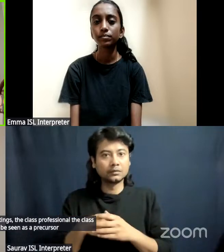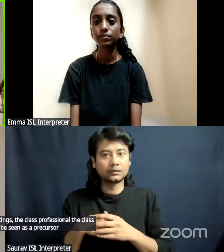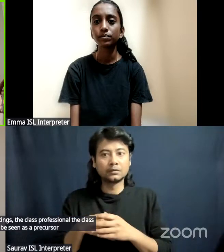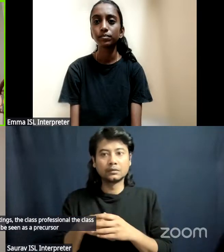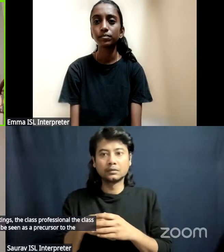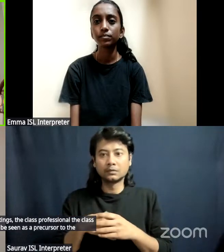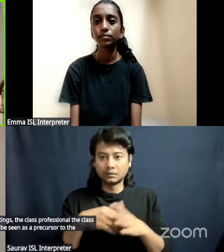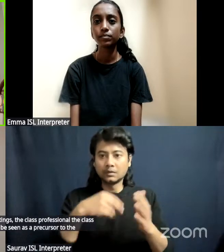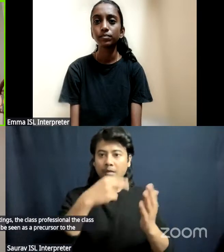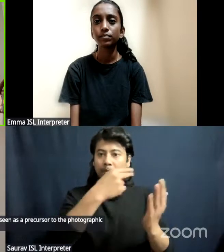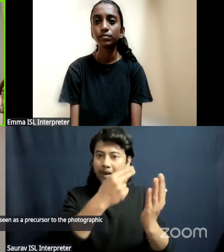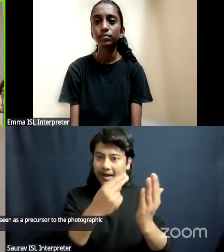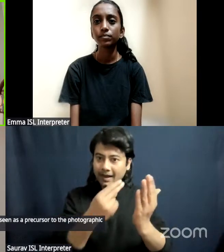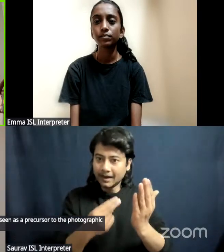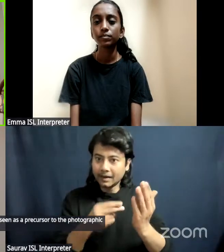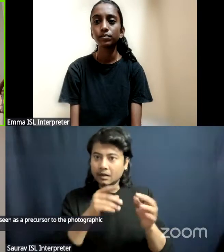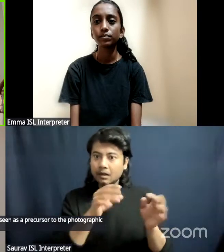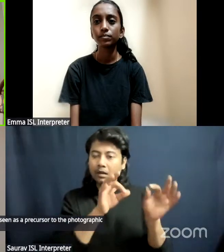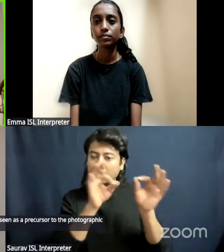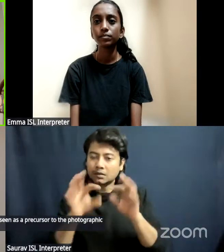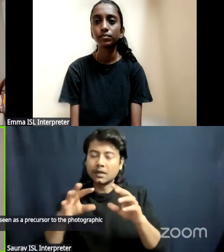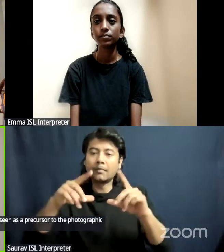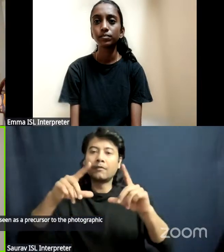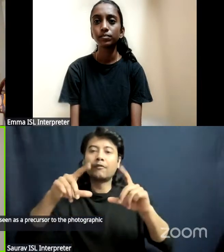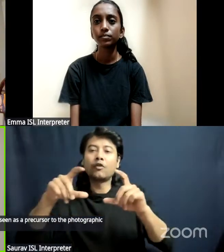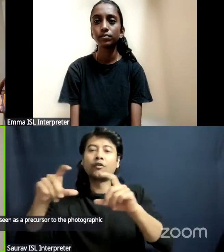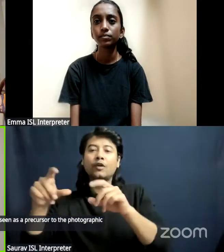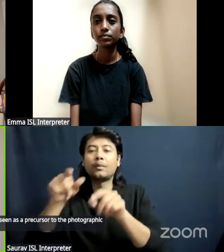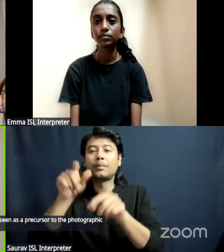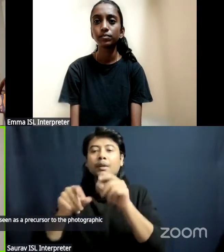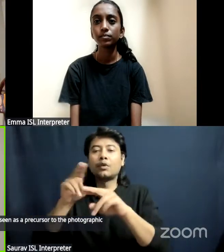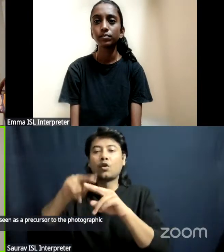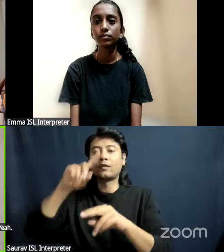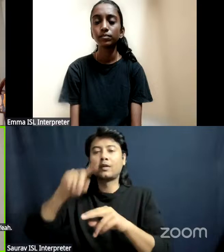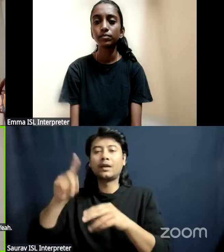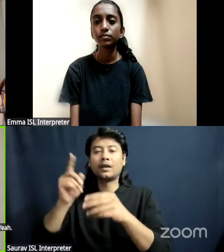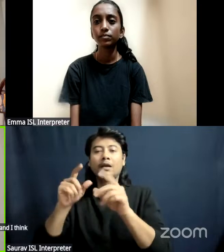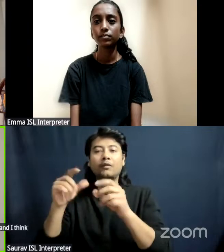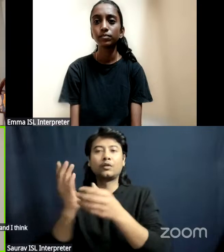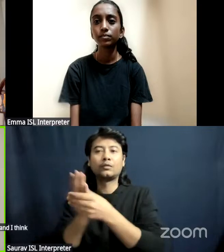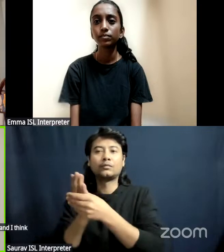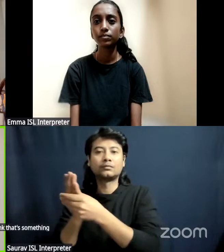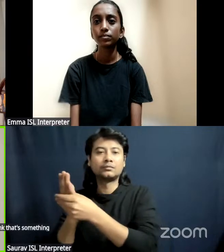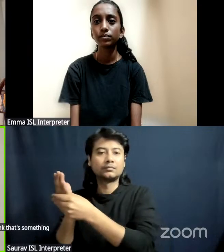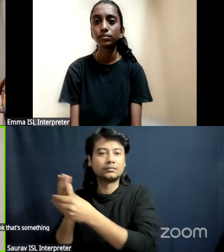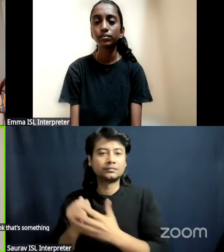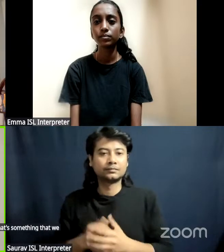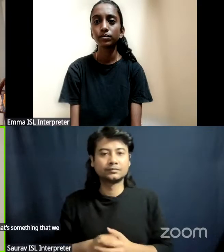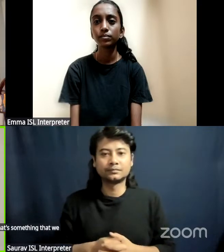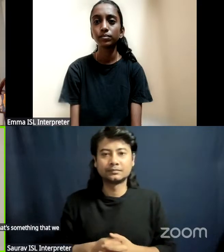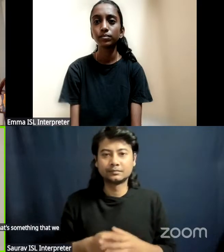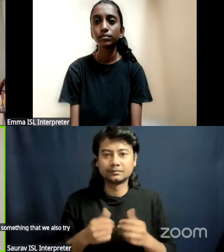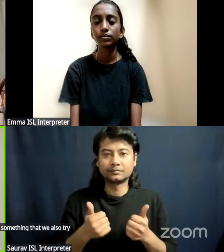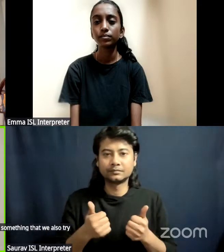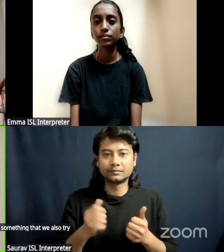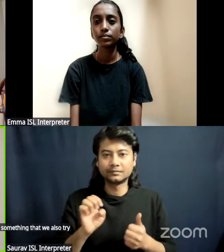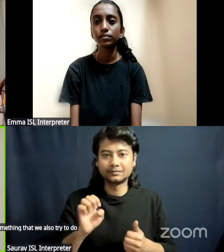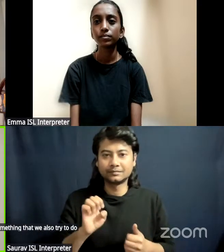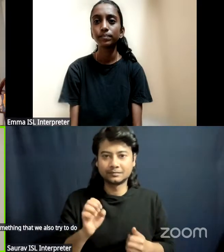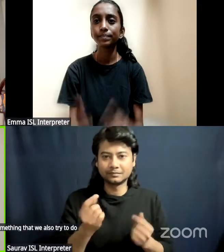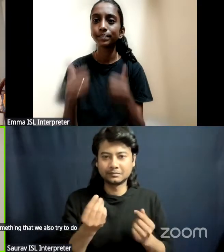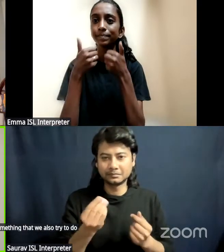photographic medium of, say, People of India. Yeah, and I think that's something that we also try to do through